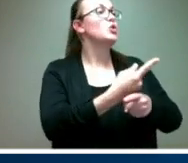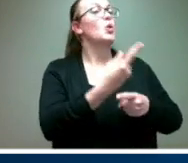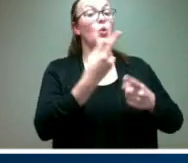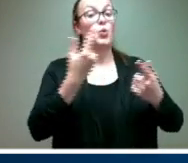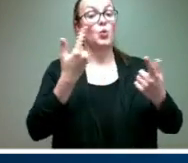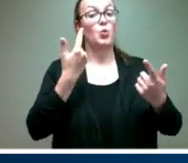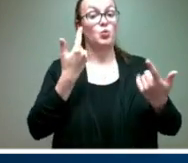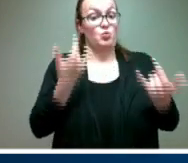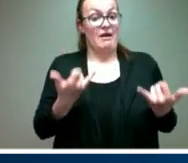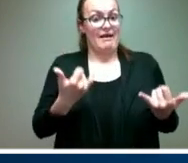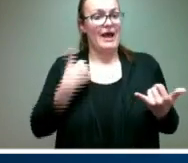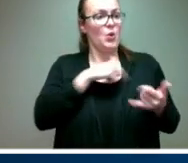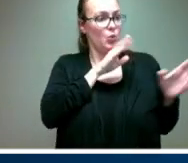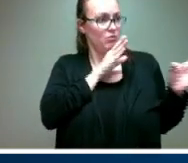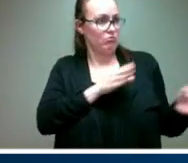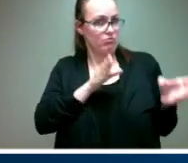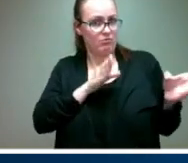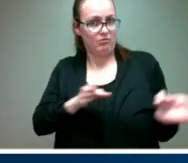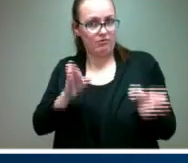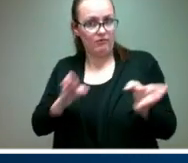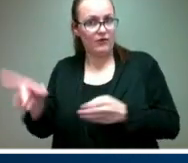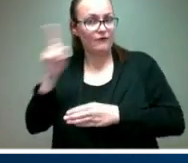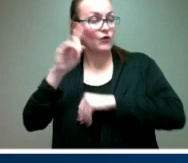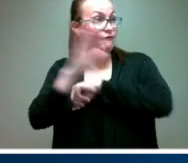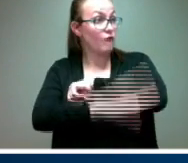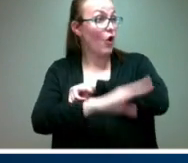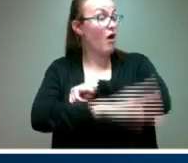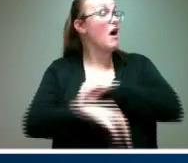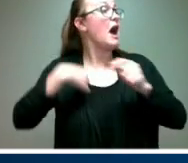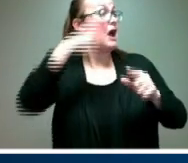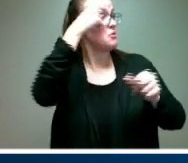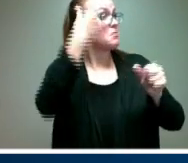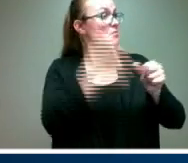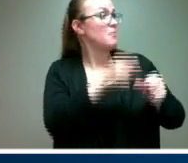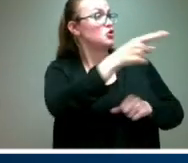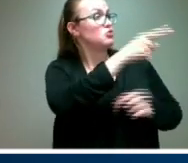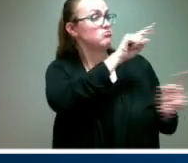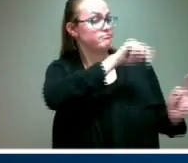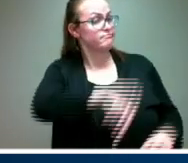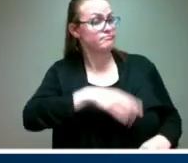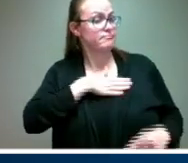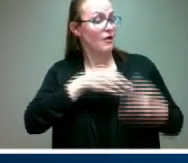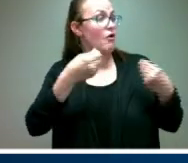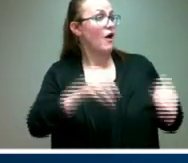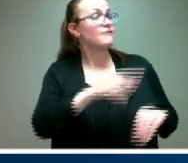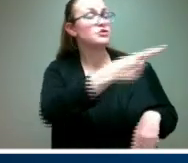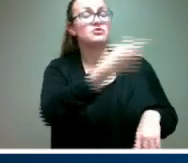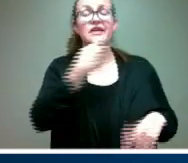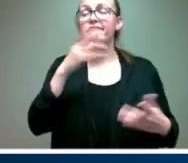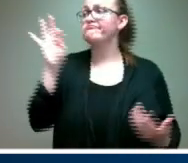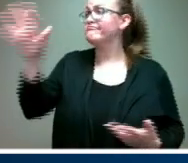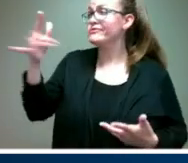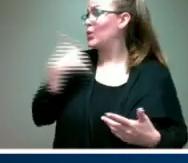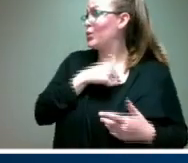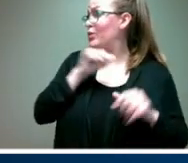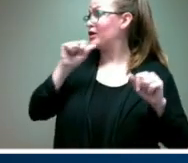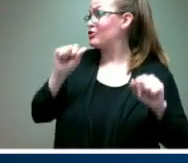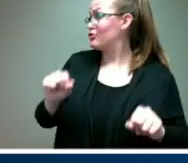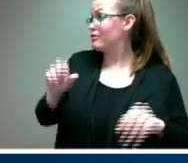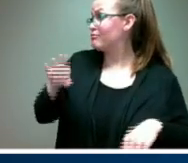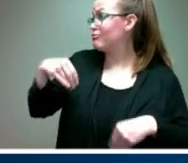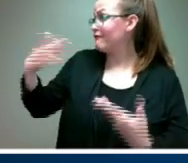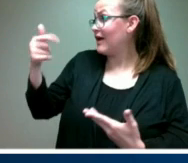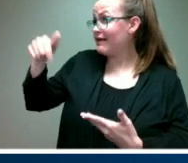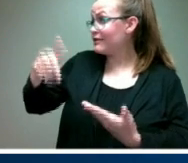hey, could we do something as simple as provide this service? And I said, why not? And you sat back and said, oh,